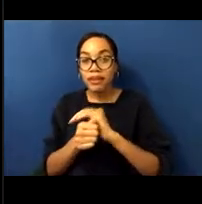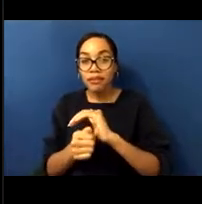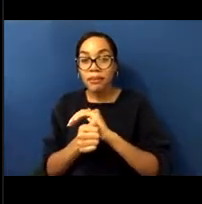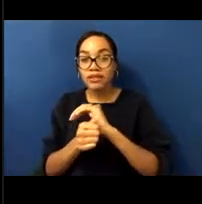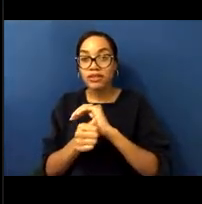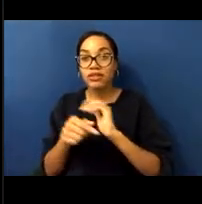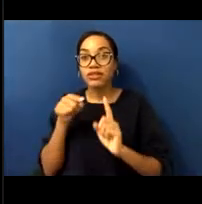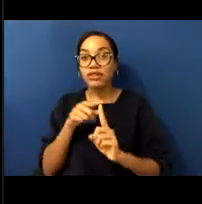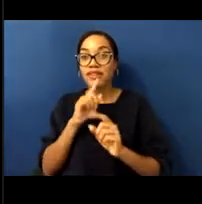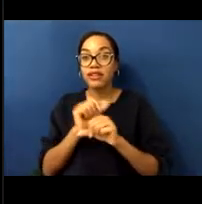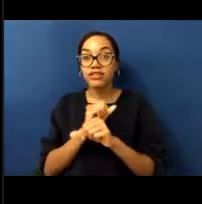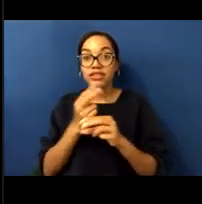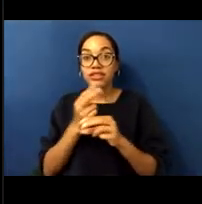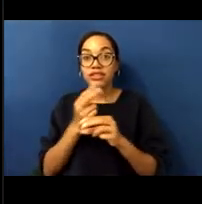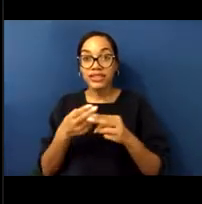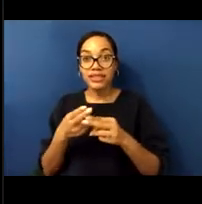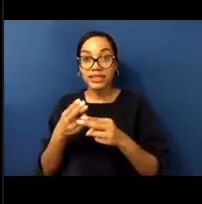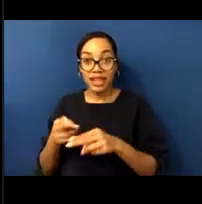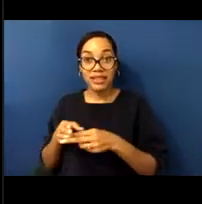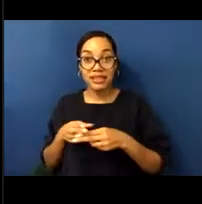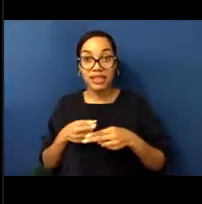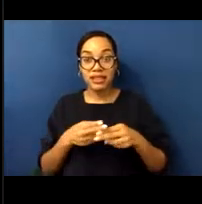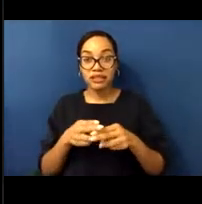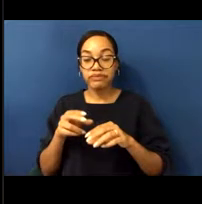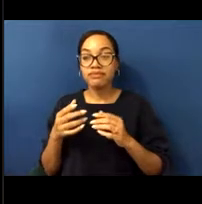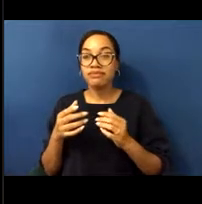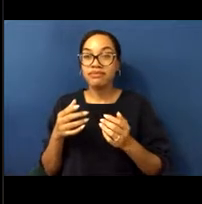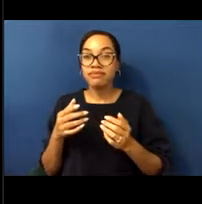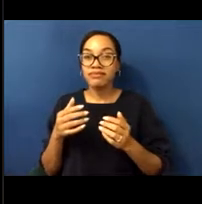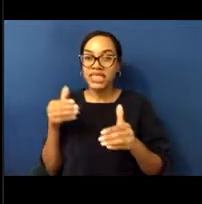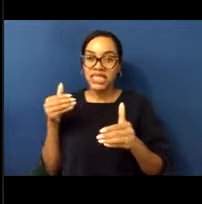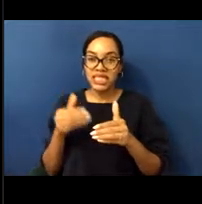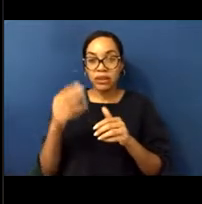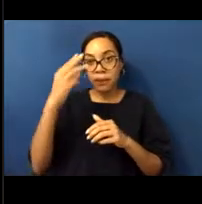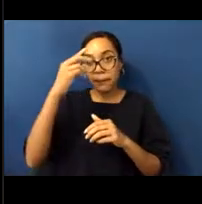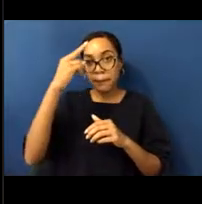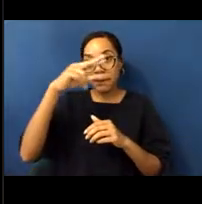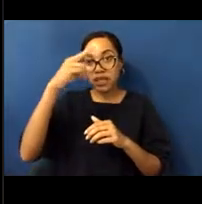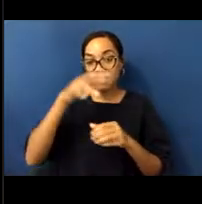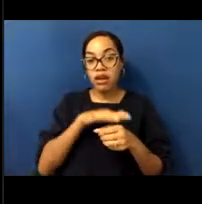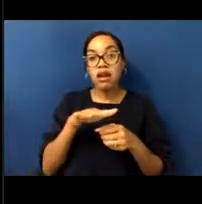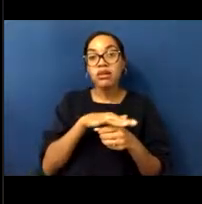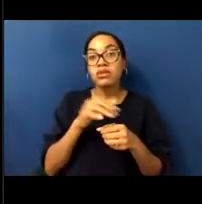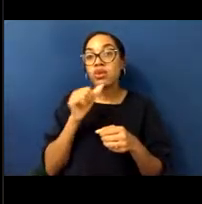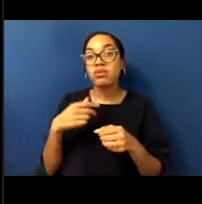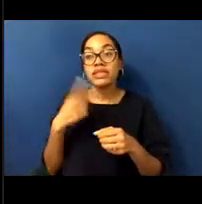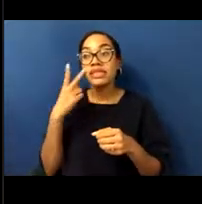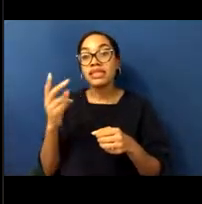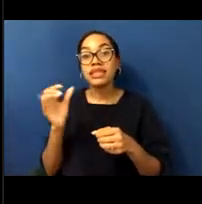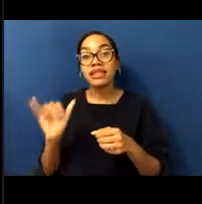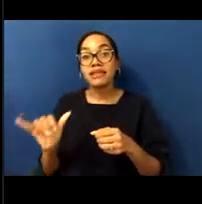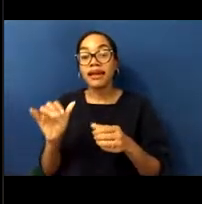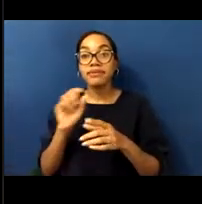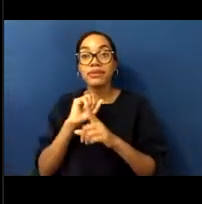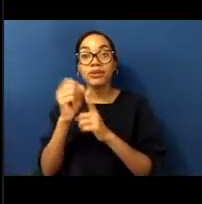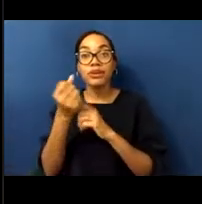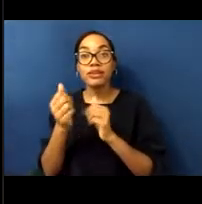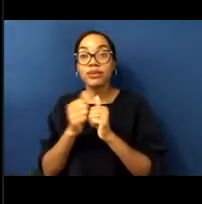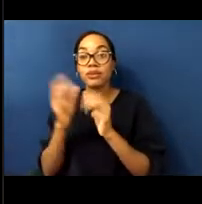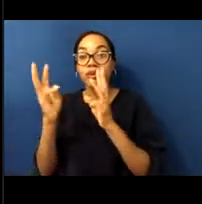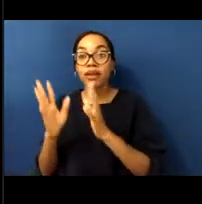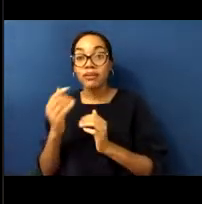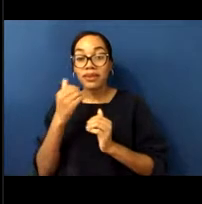the Eastern Pacific like Mexico, that we don't really find some of those climate relationships with ENSO because there are just so few turtles, leatherback turtles